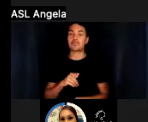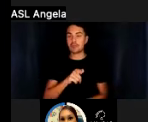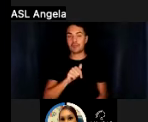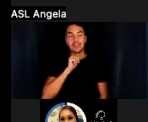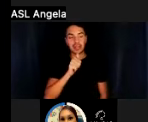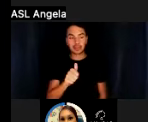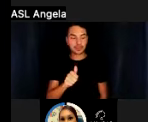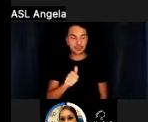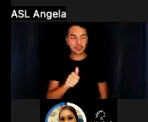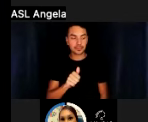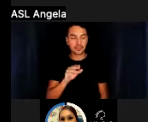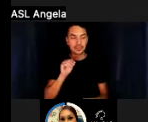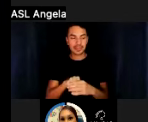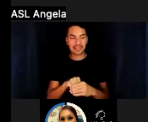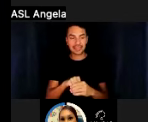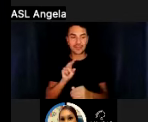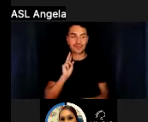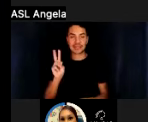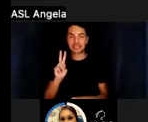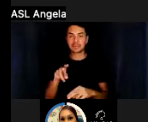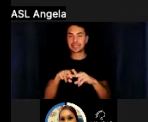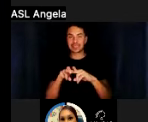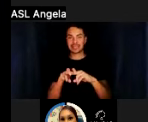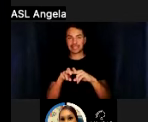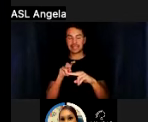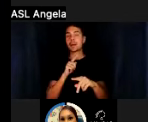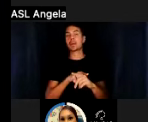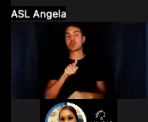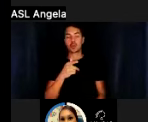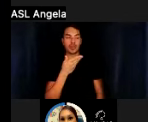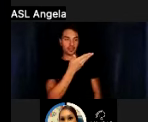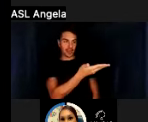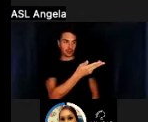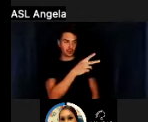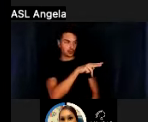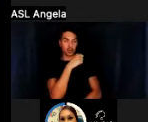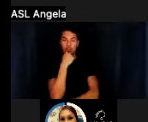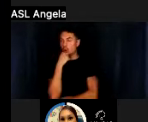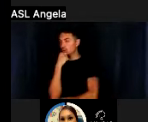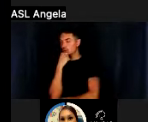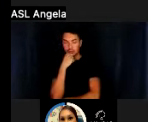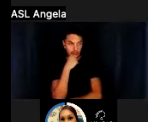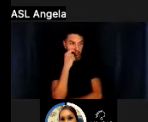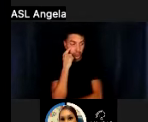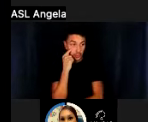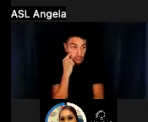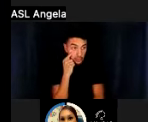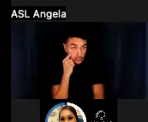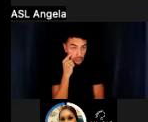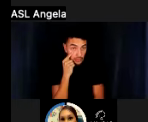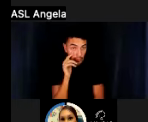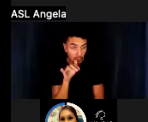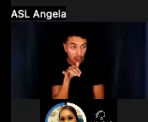in the seat of the victim, but you're there kind of watching what's happening. And so you can help identify those gaps, and maybe